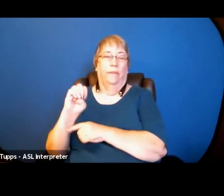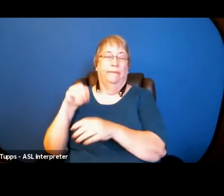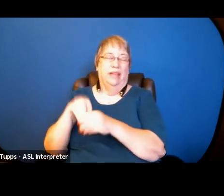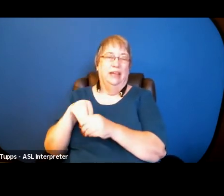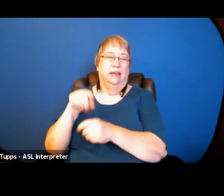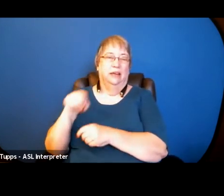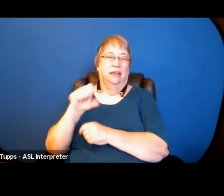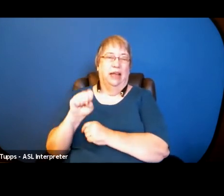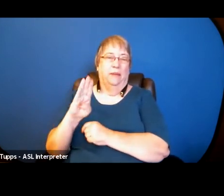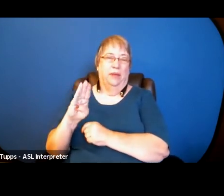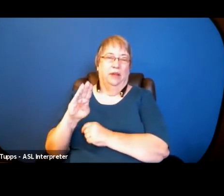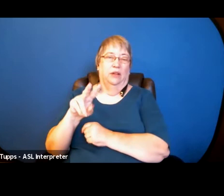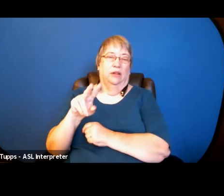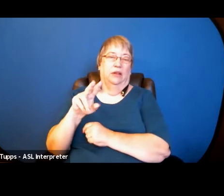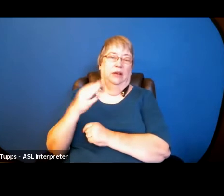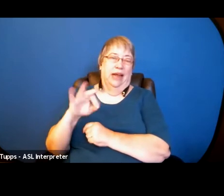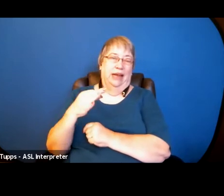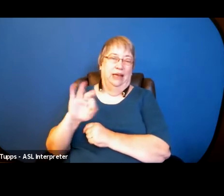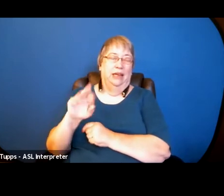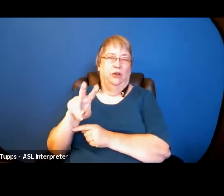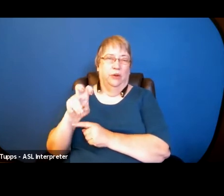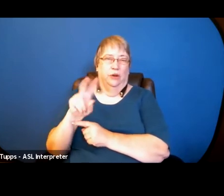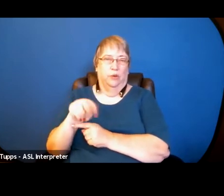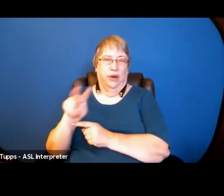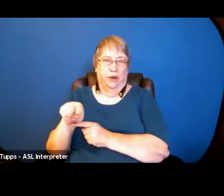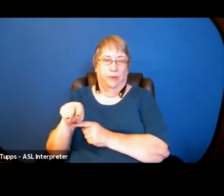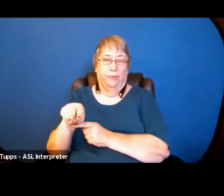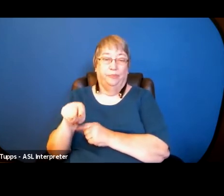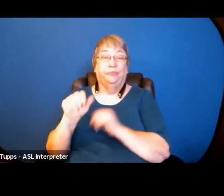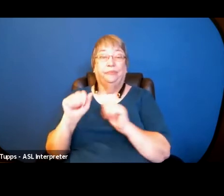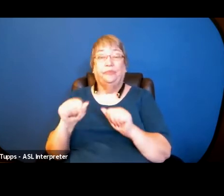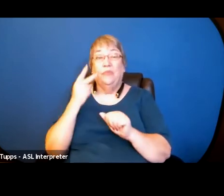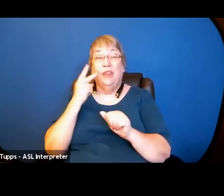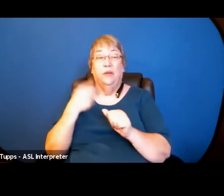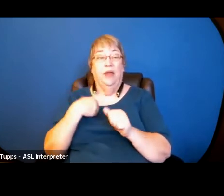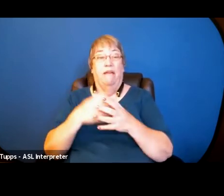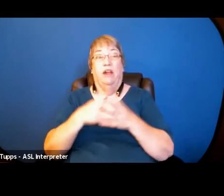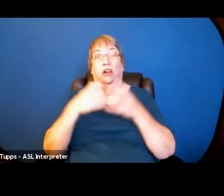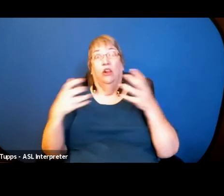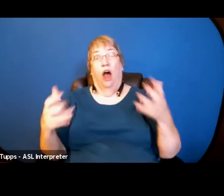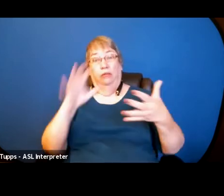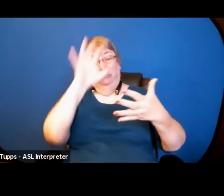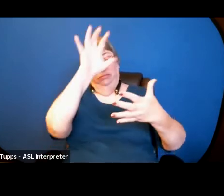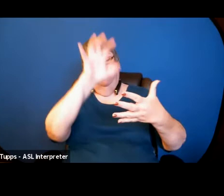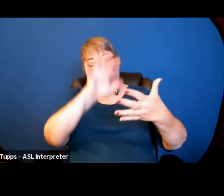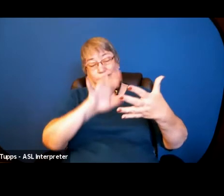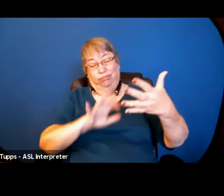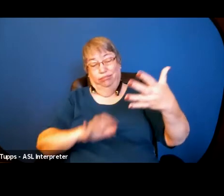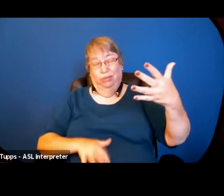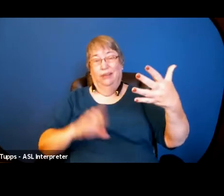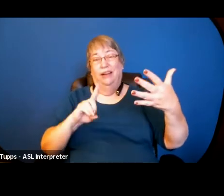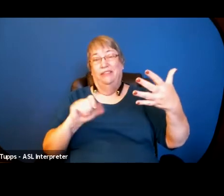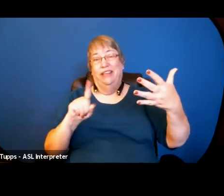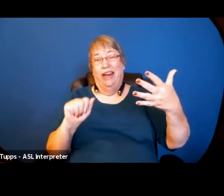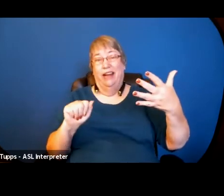19222. So as you can see, we have a ton of data. So we are currently in the process